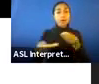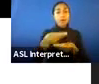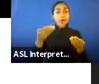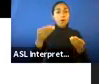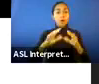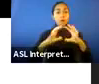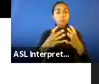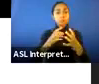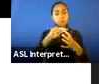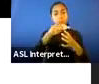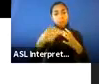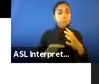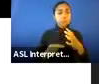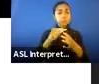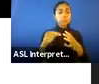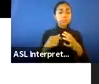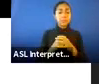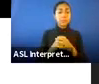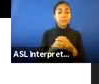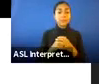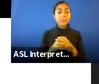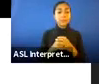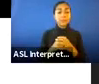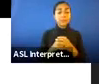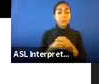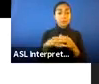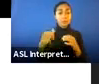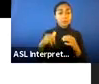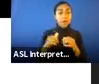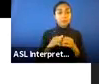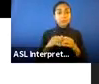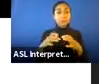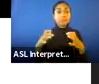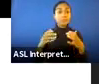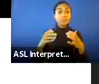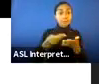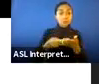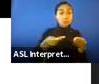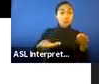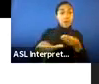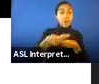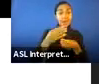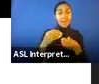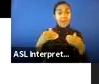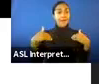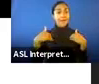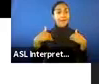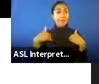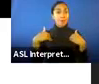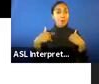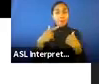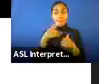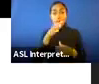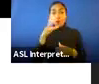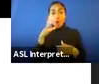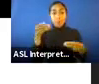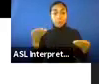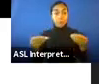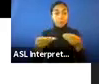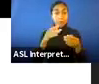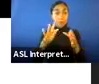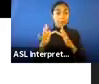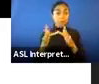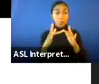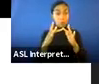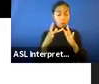These growing global trade and also livestock trade networks deliver the pathogens from cities